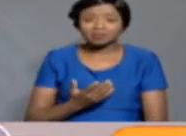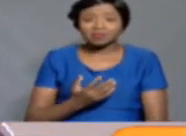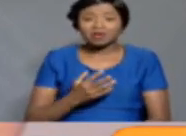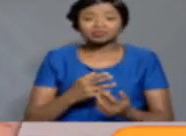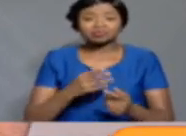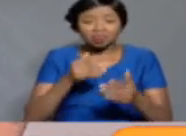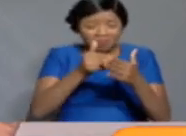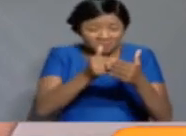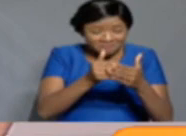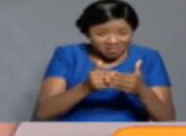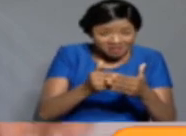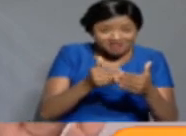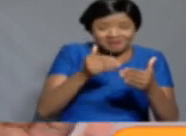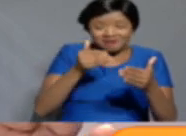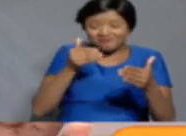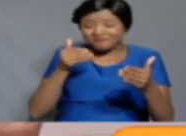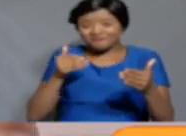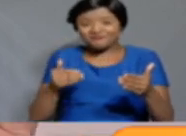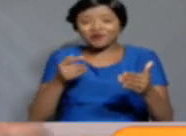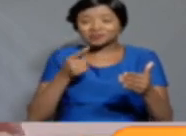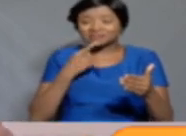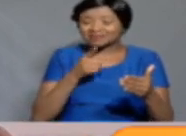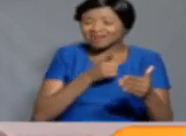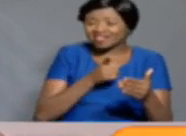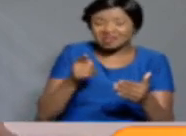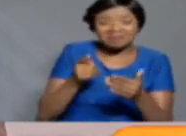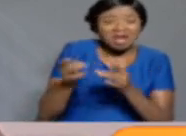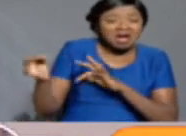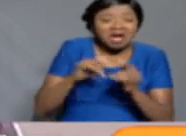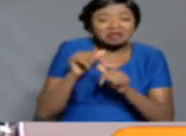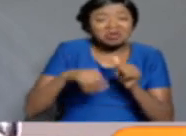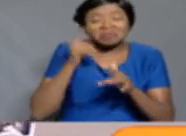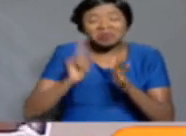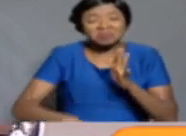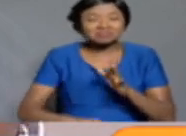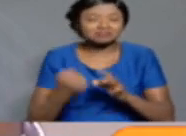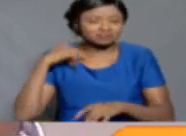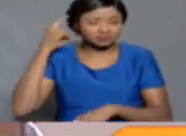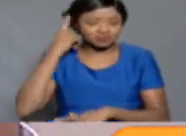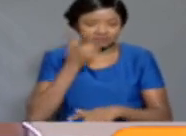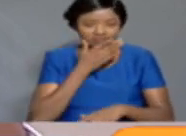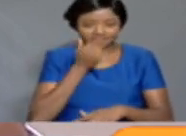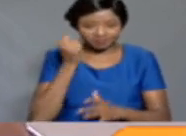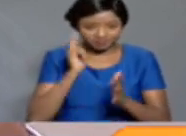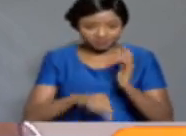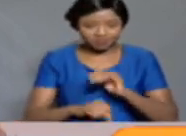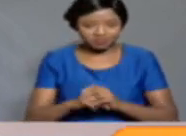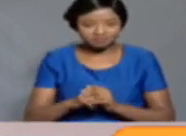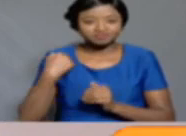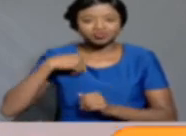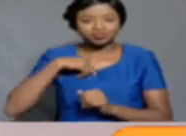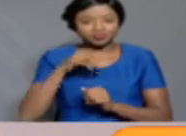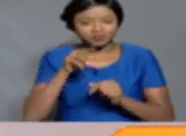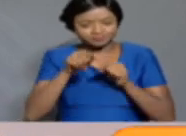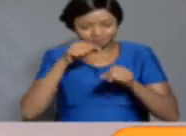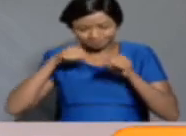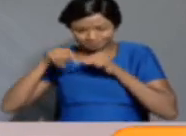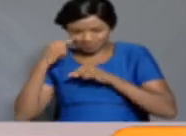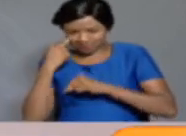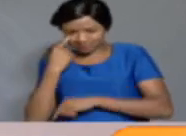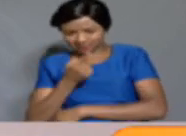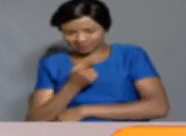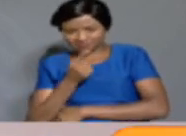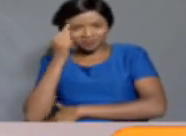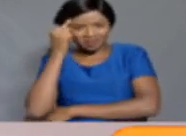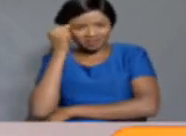you even get to what are these people arguing about, I think it's good to step back and think about this. What